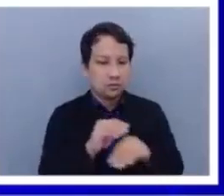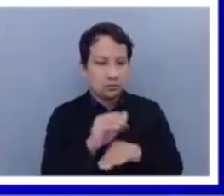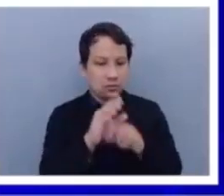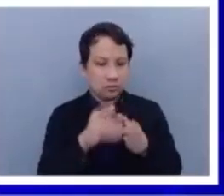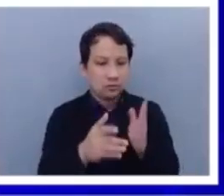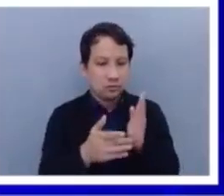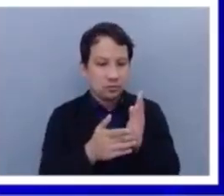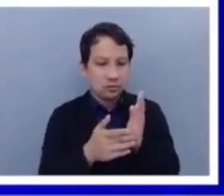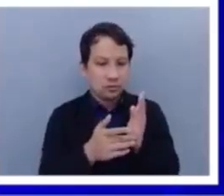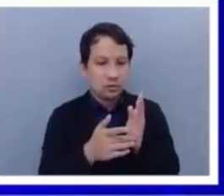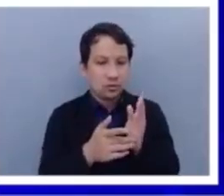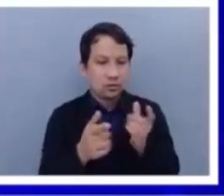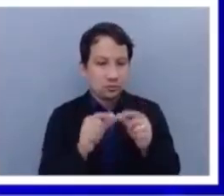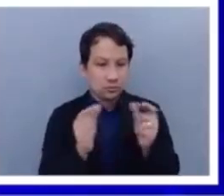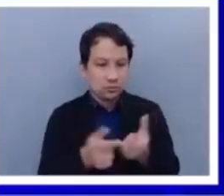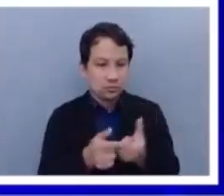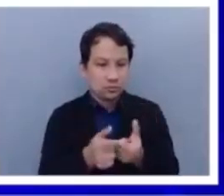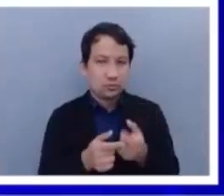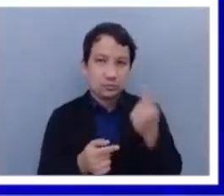this. Thank you.